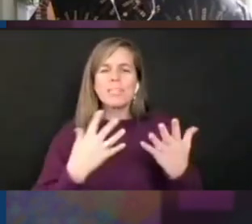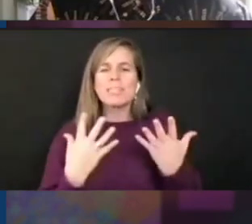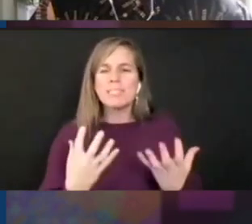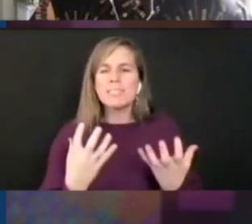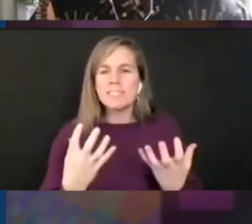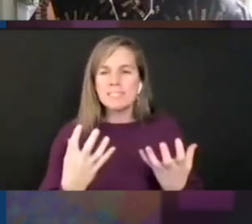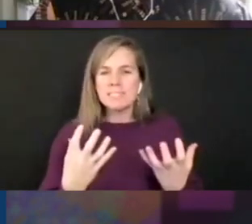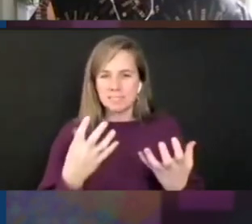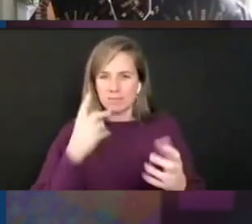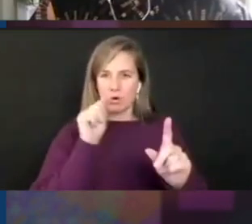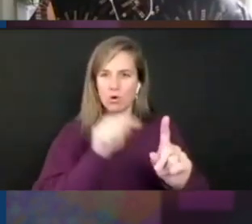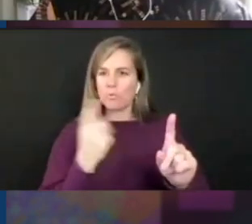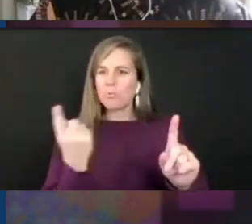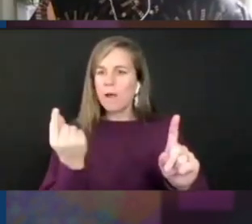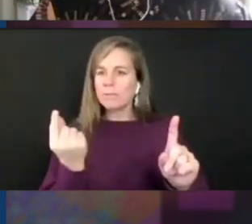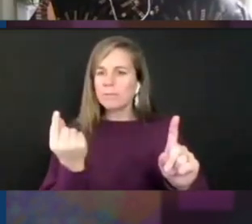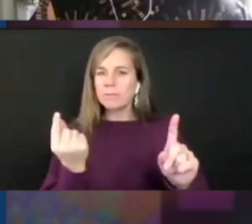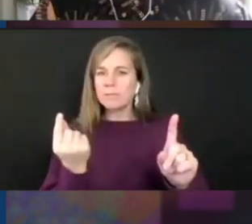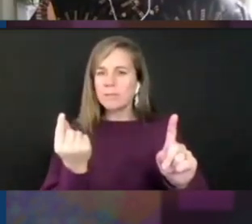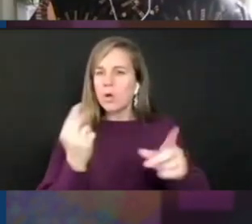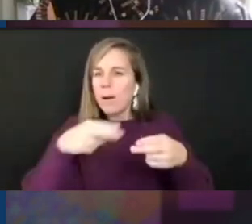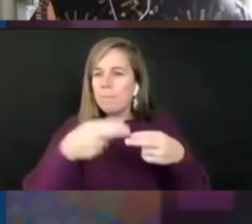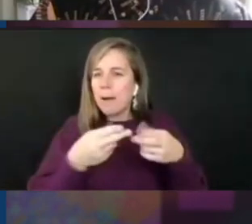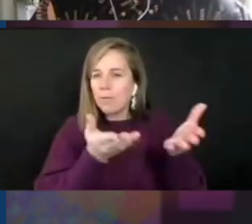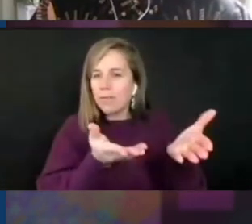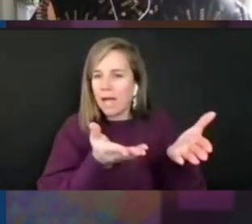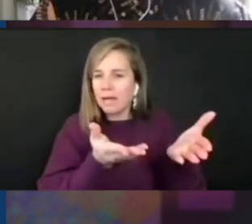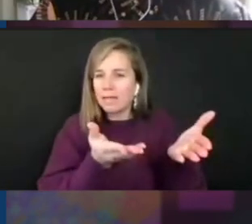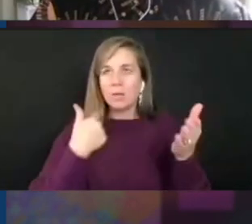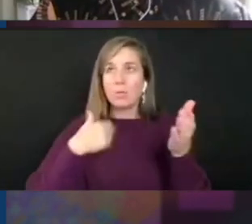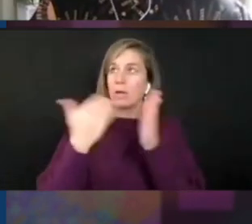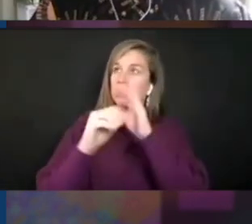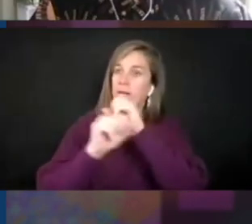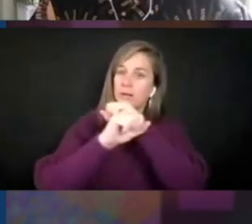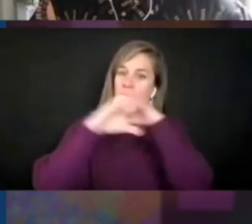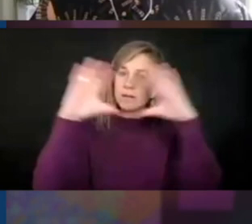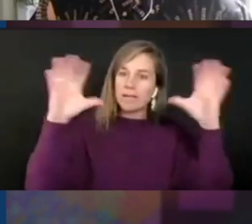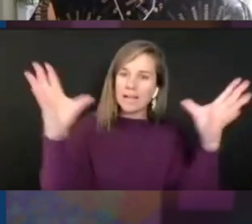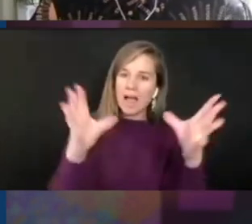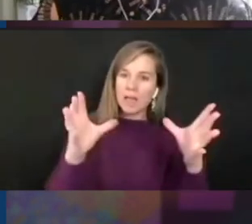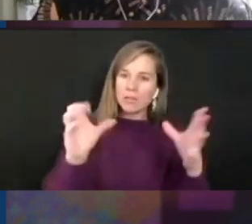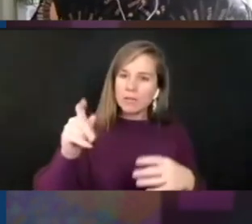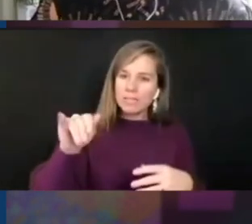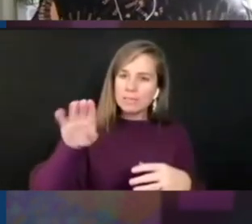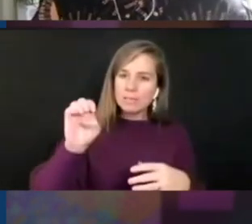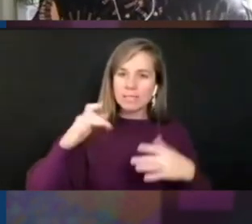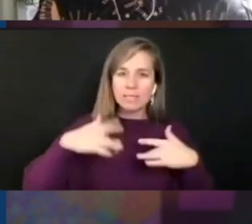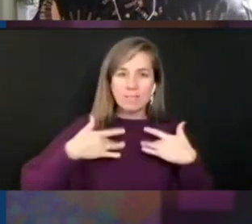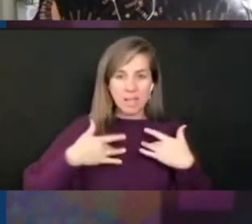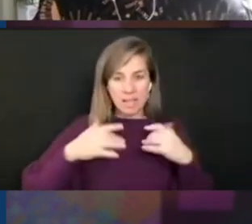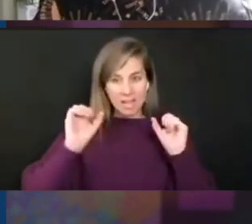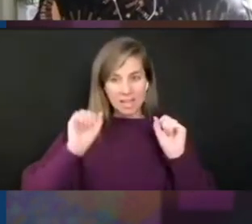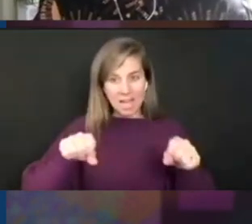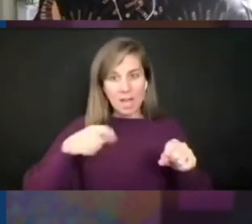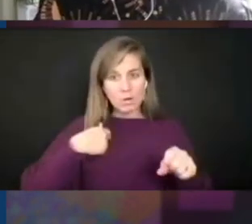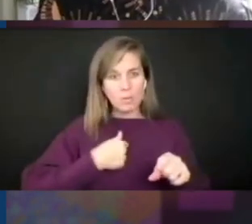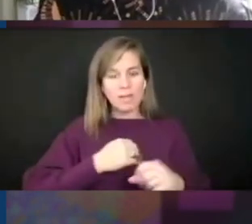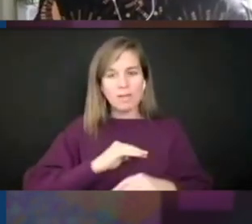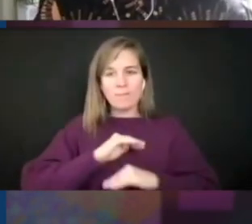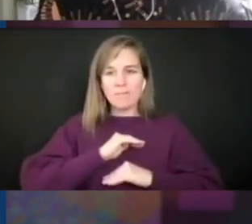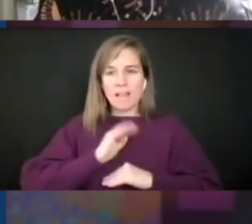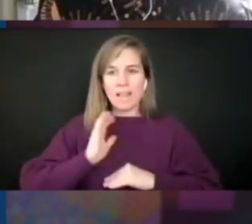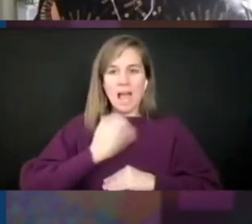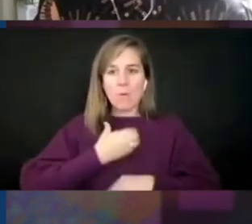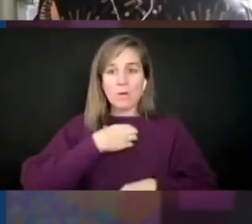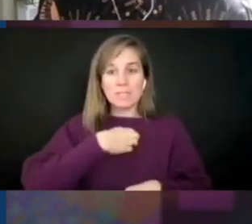In this moment of reimagining our gathering spaces and events, can we fulfill the desires of our art hearts more